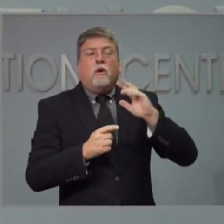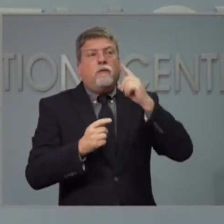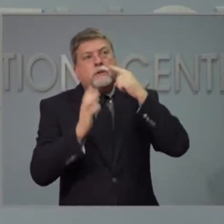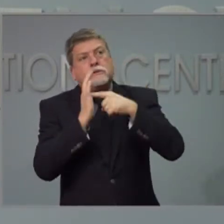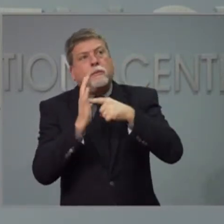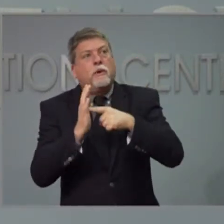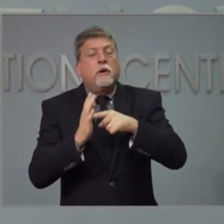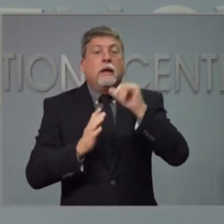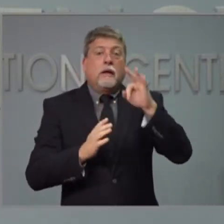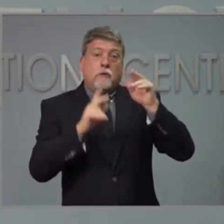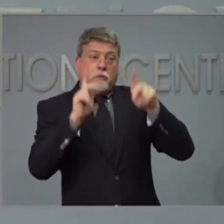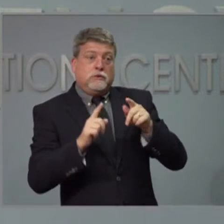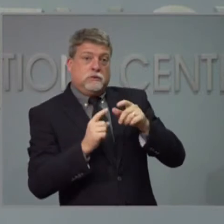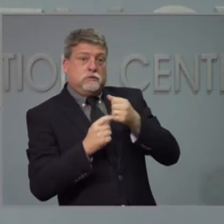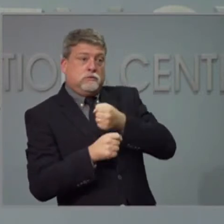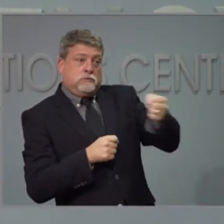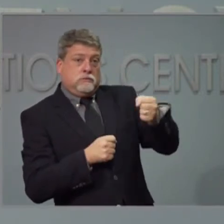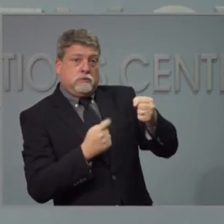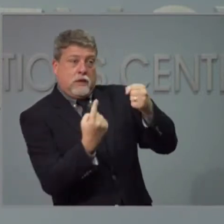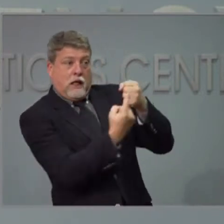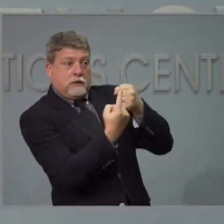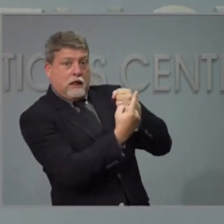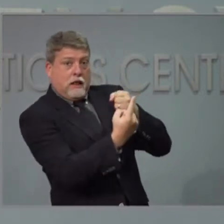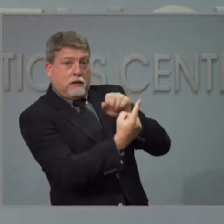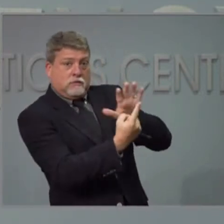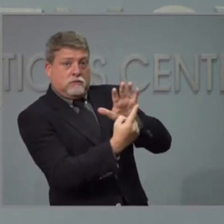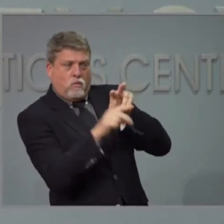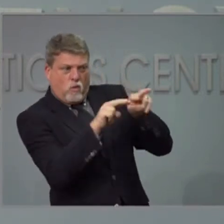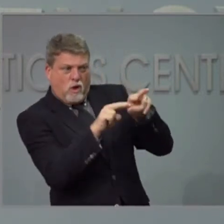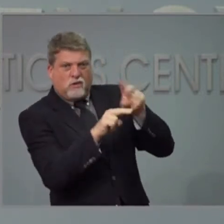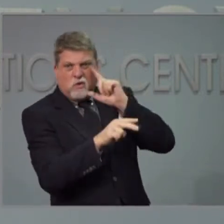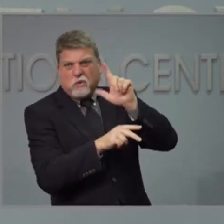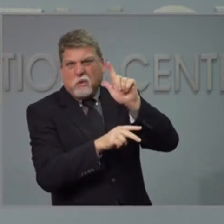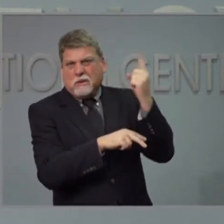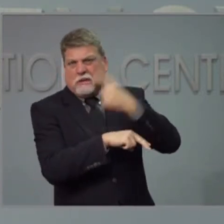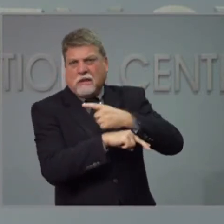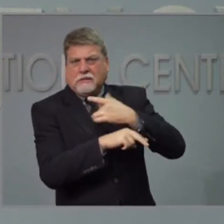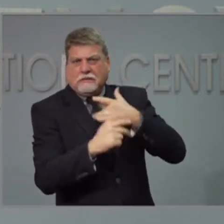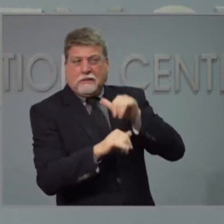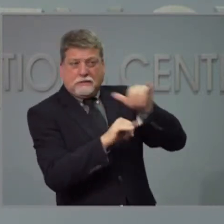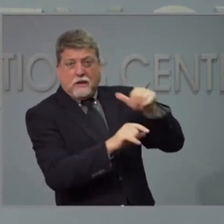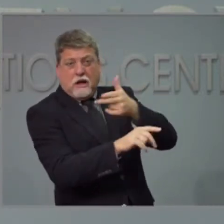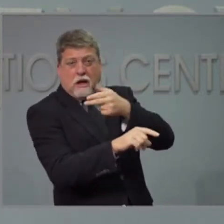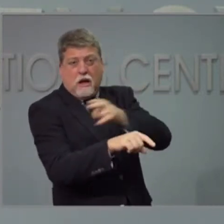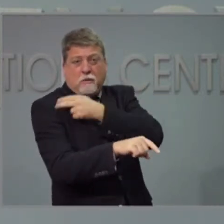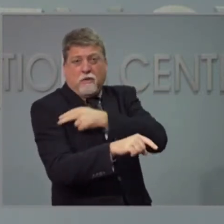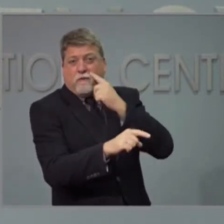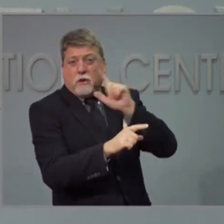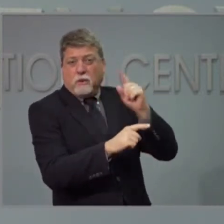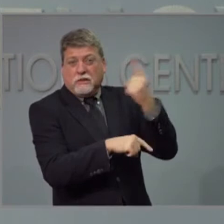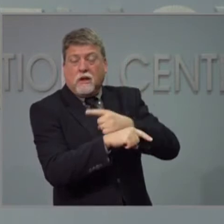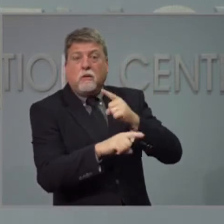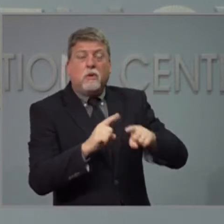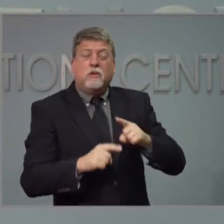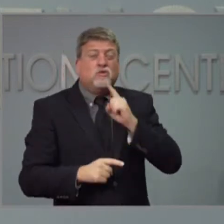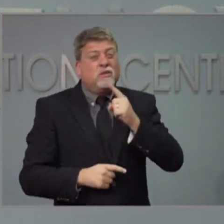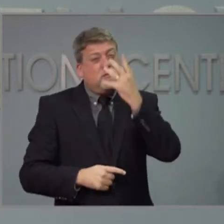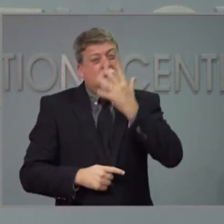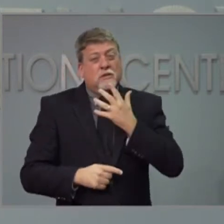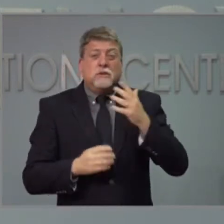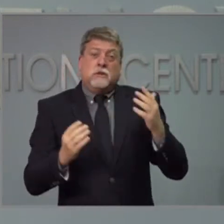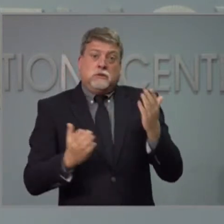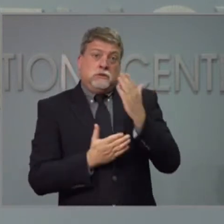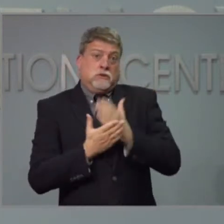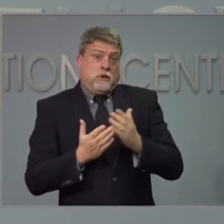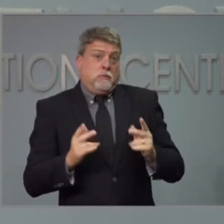under isolation precautions, which is typically about 21 days. Unfortunately, some patients suffer the effects of